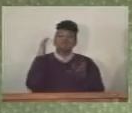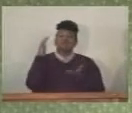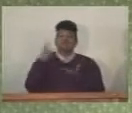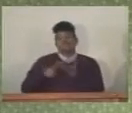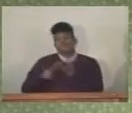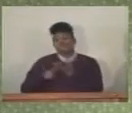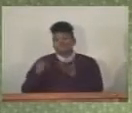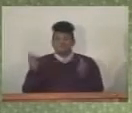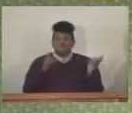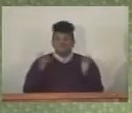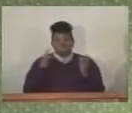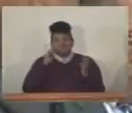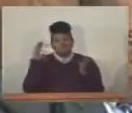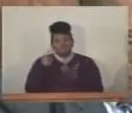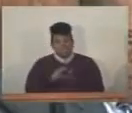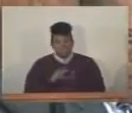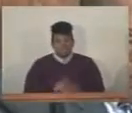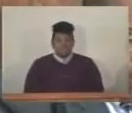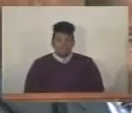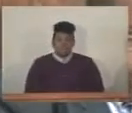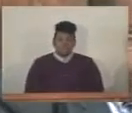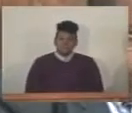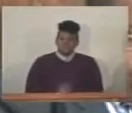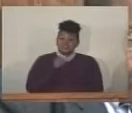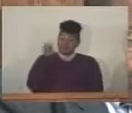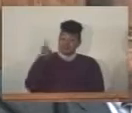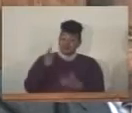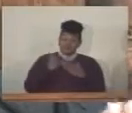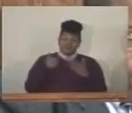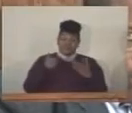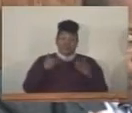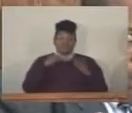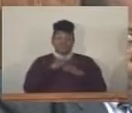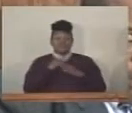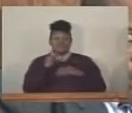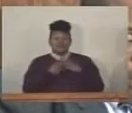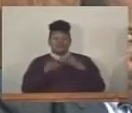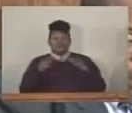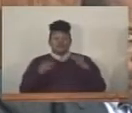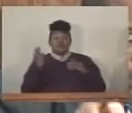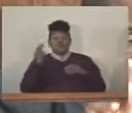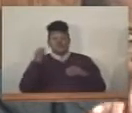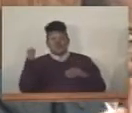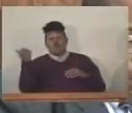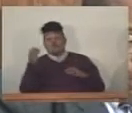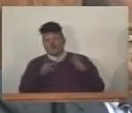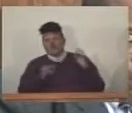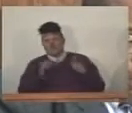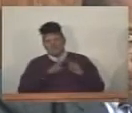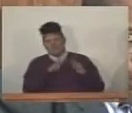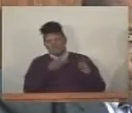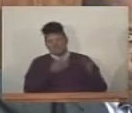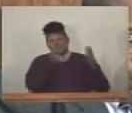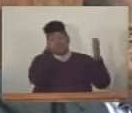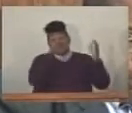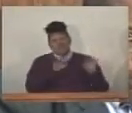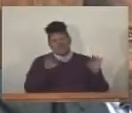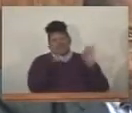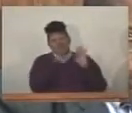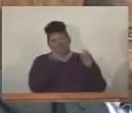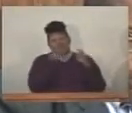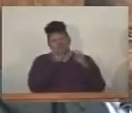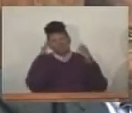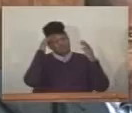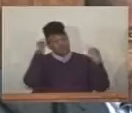manner similar to a judgment in a civil court, how is it enforced